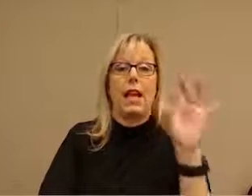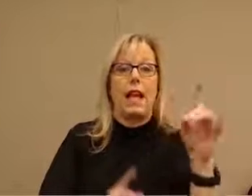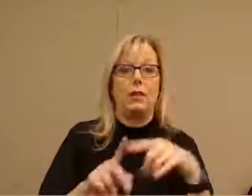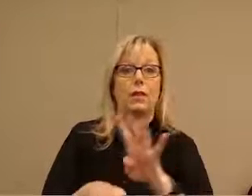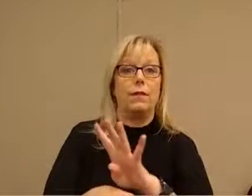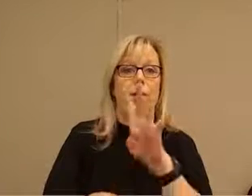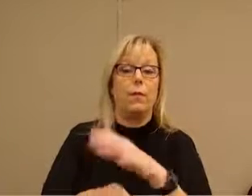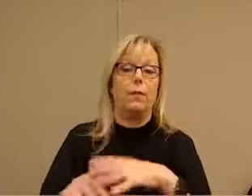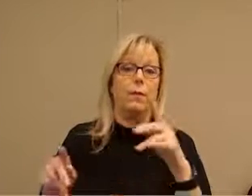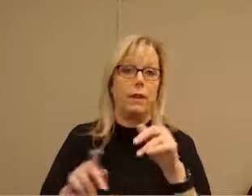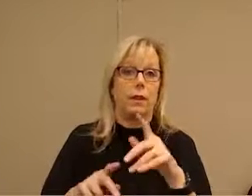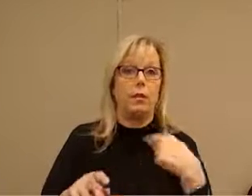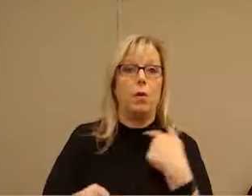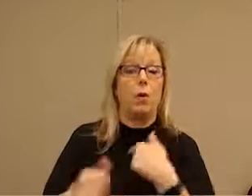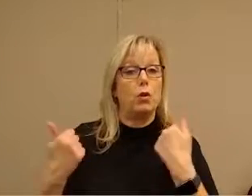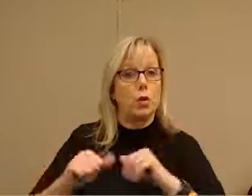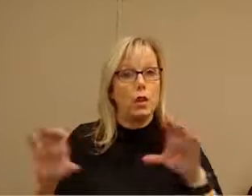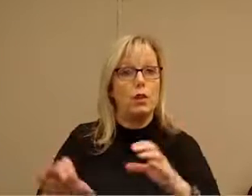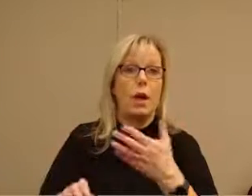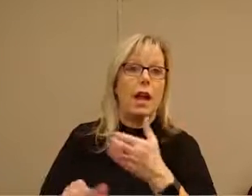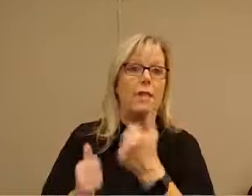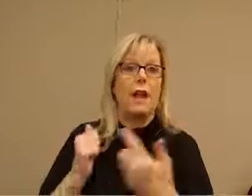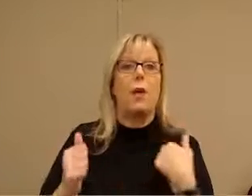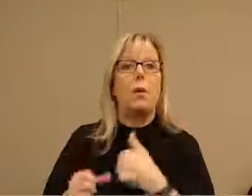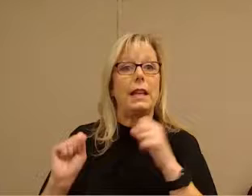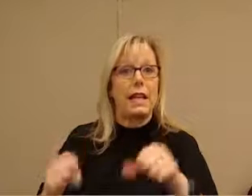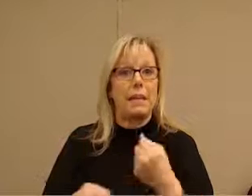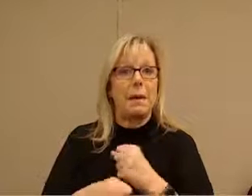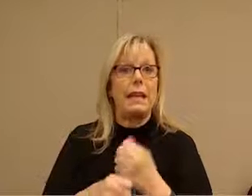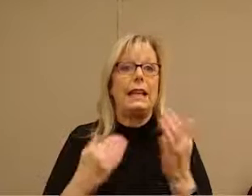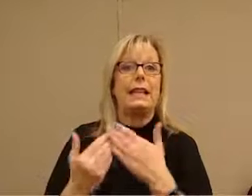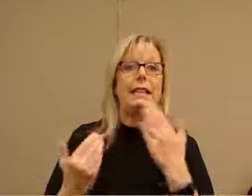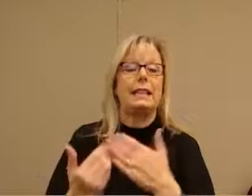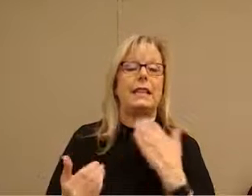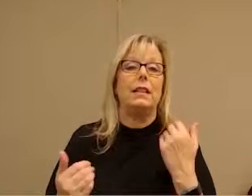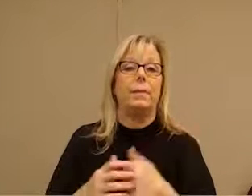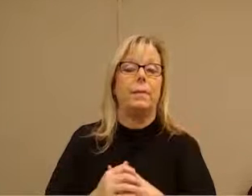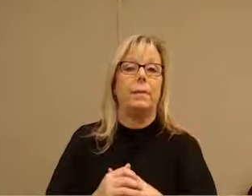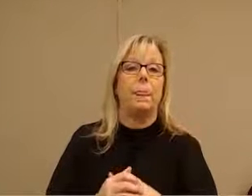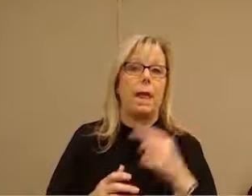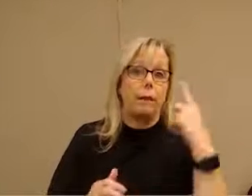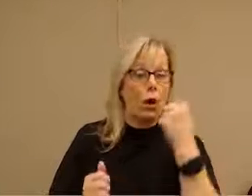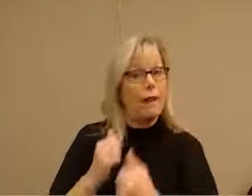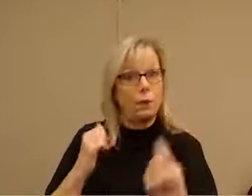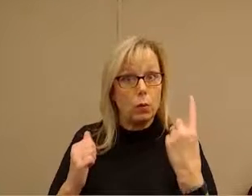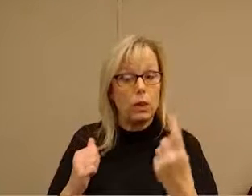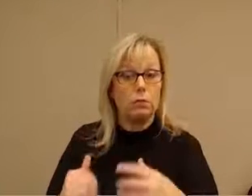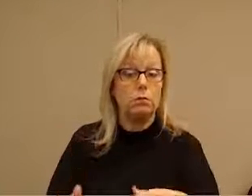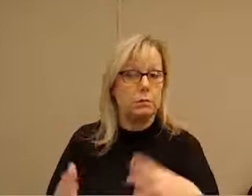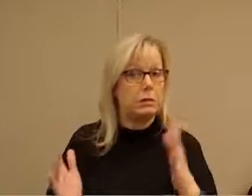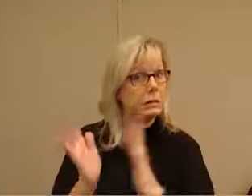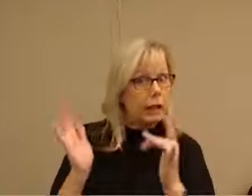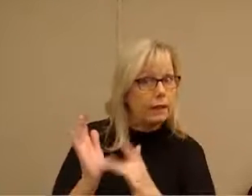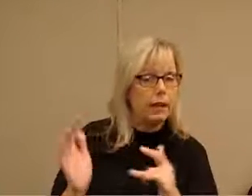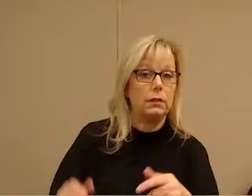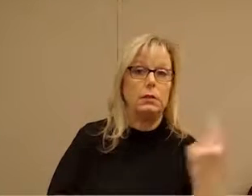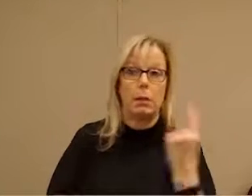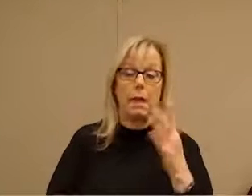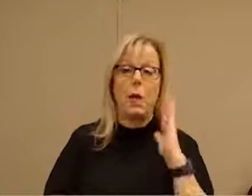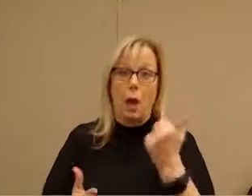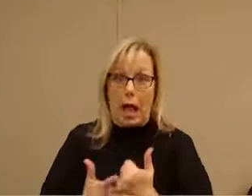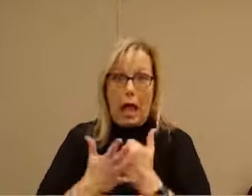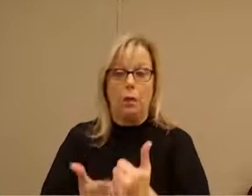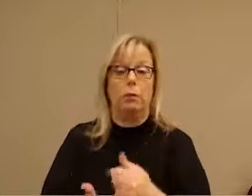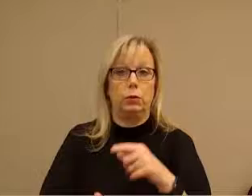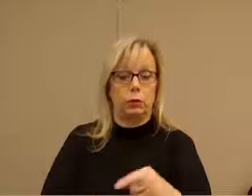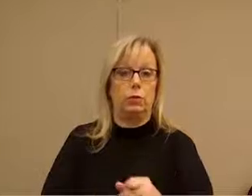exactly. So, we're trying to do everything we can to make it as easy and simplified for everybody to take advantage of something that's going to help